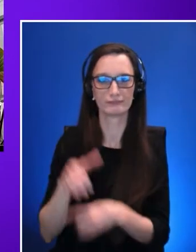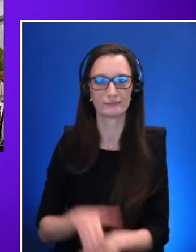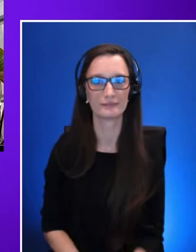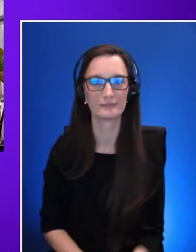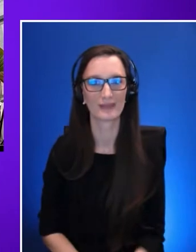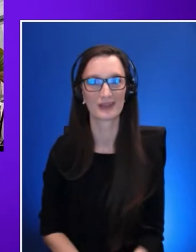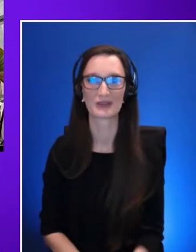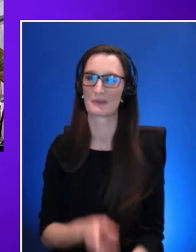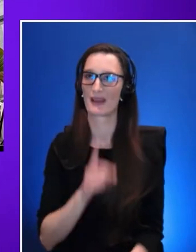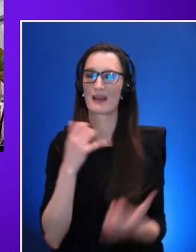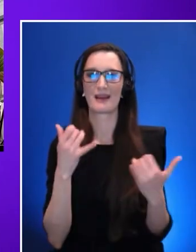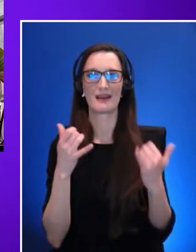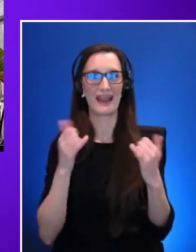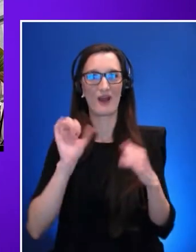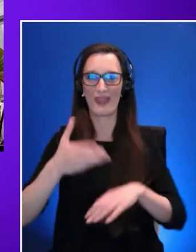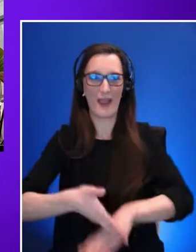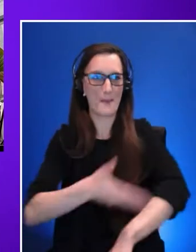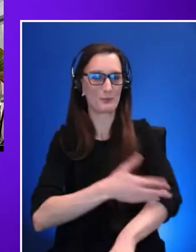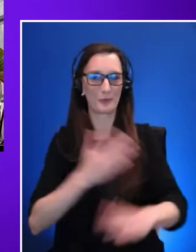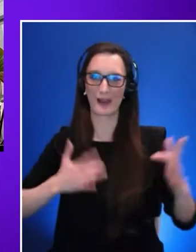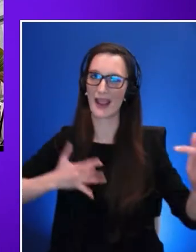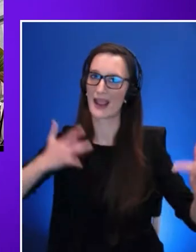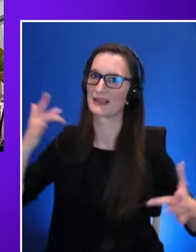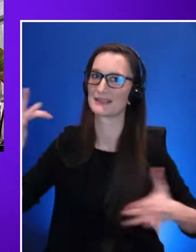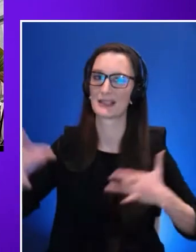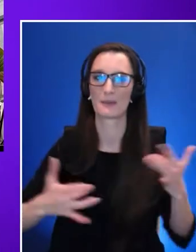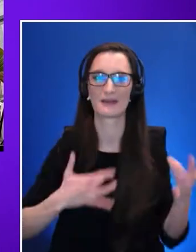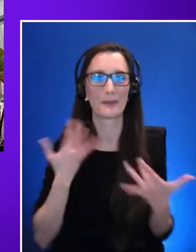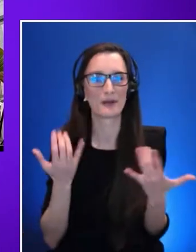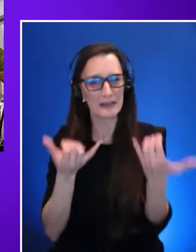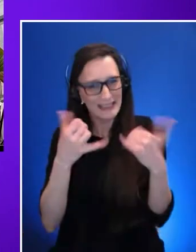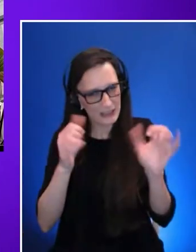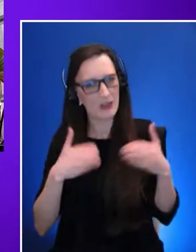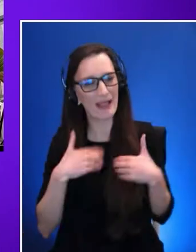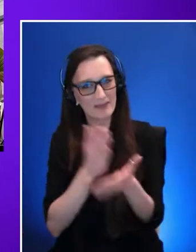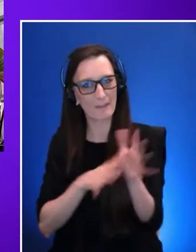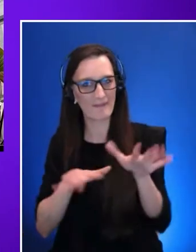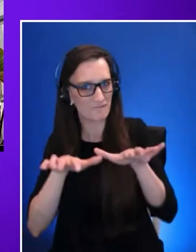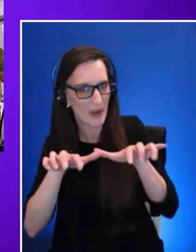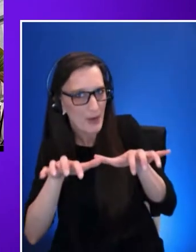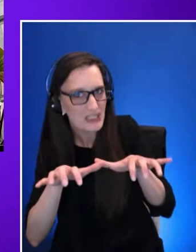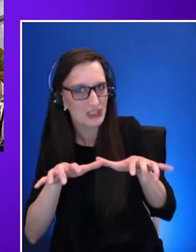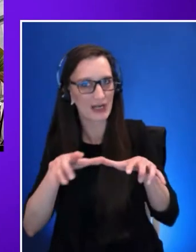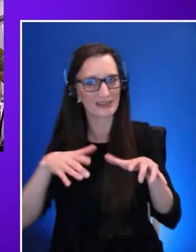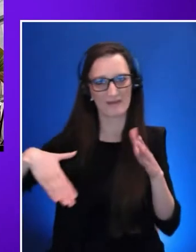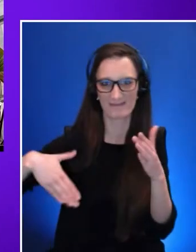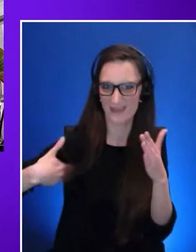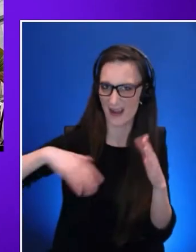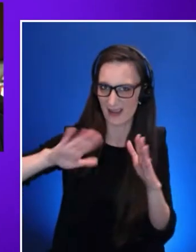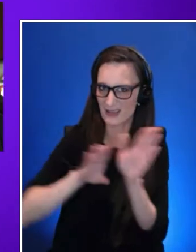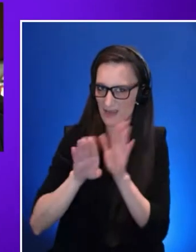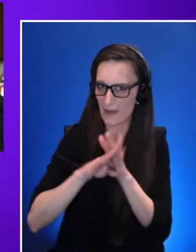still little vibrations. We haven't gotten the full range of sound yet, but I guarantee that's coming.